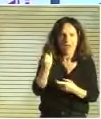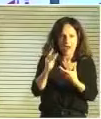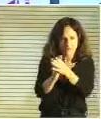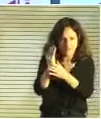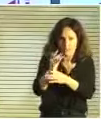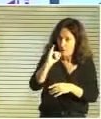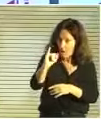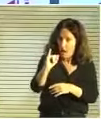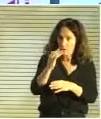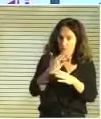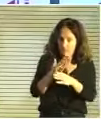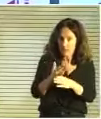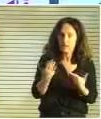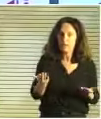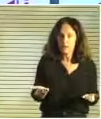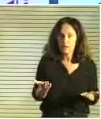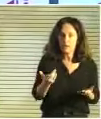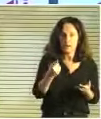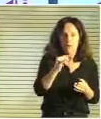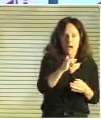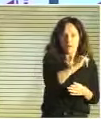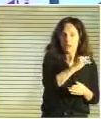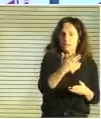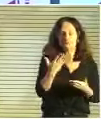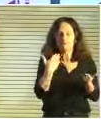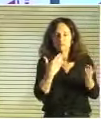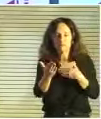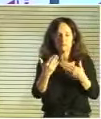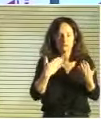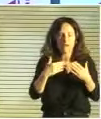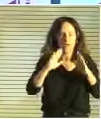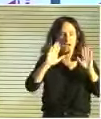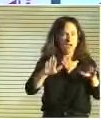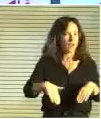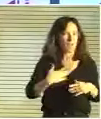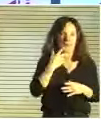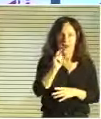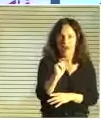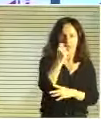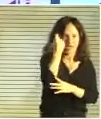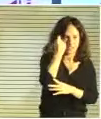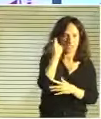initiative was very successful. It was started by somebody, probably the